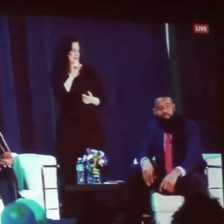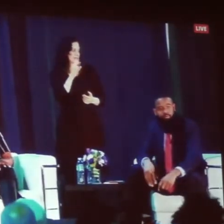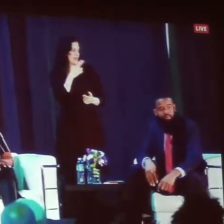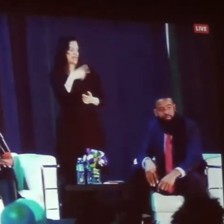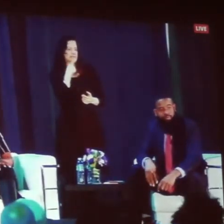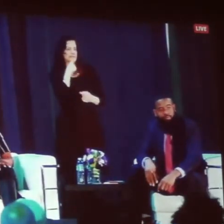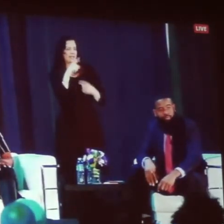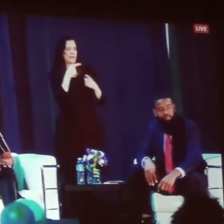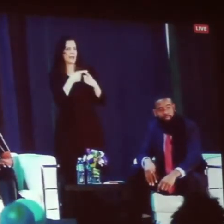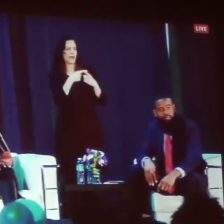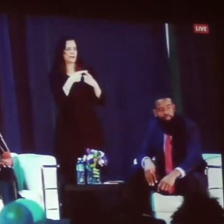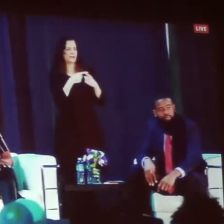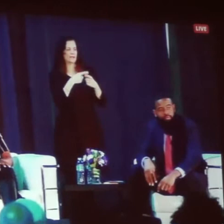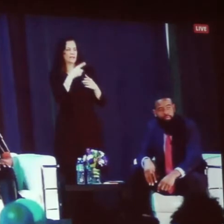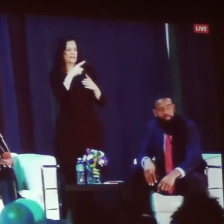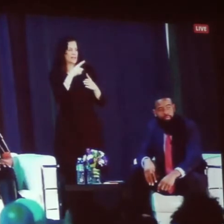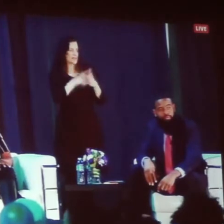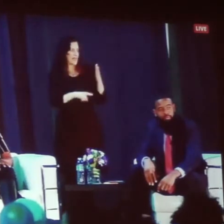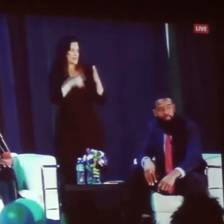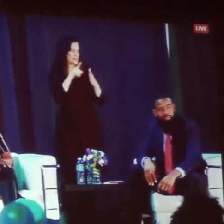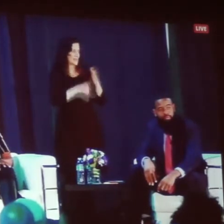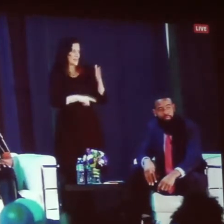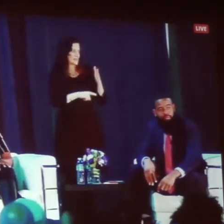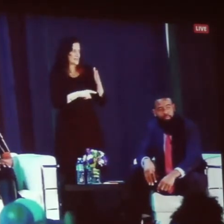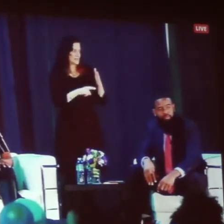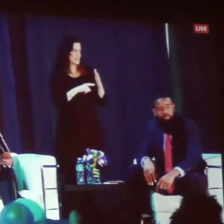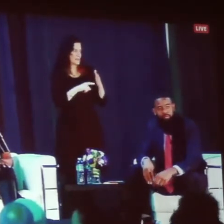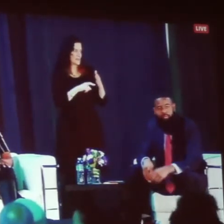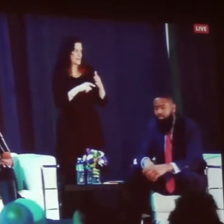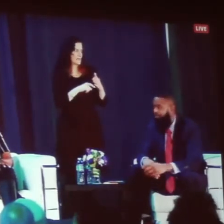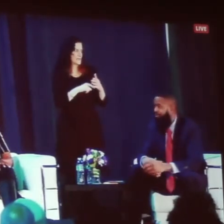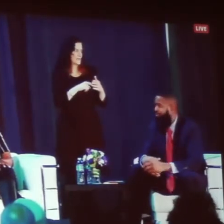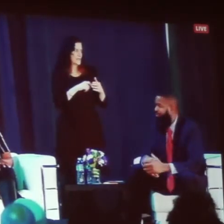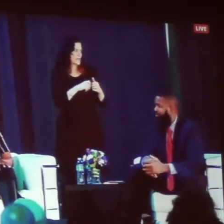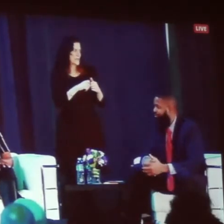and Black History Month for racial equality purposes.